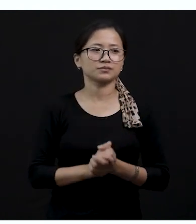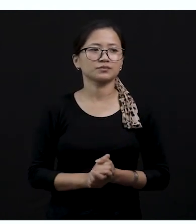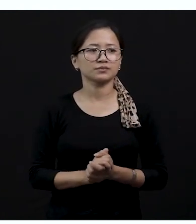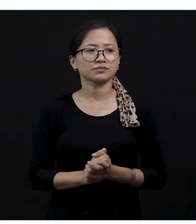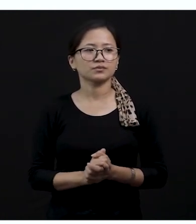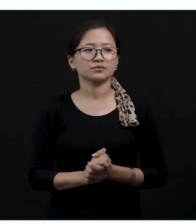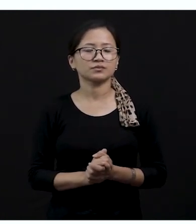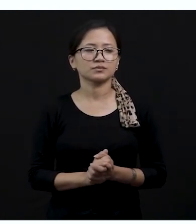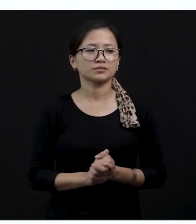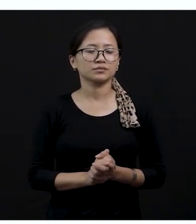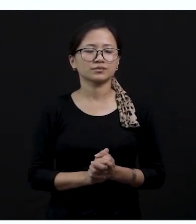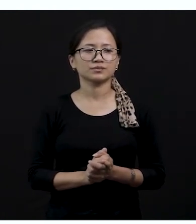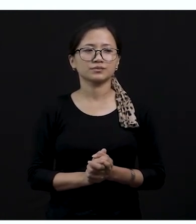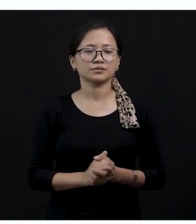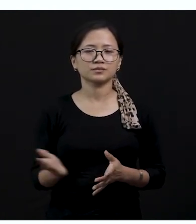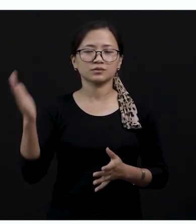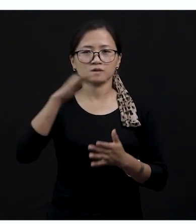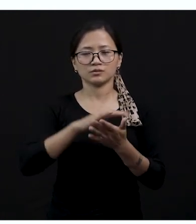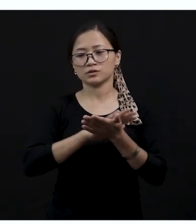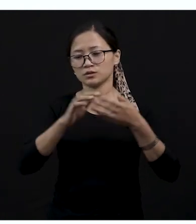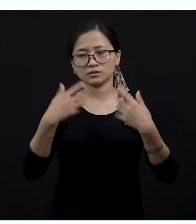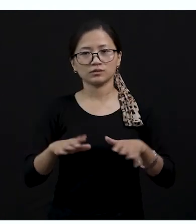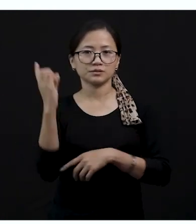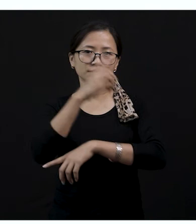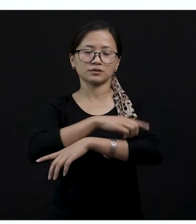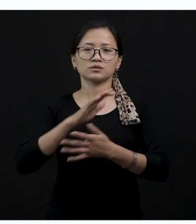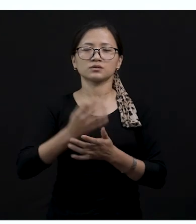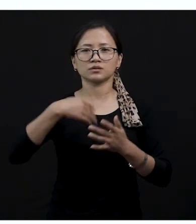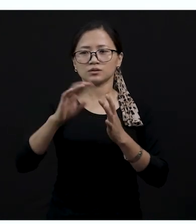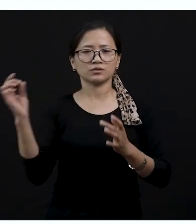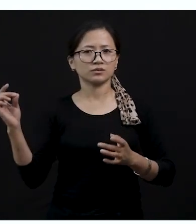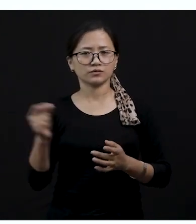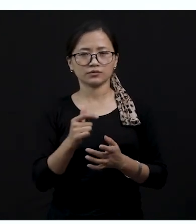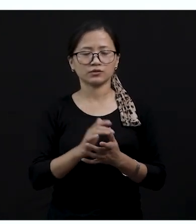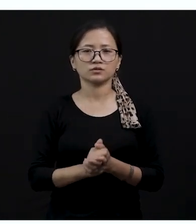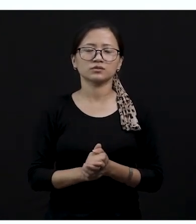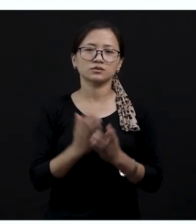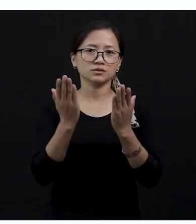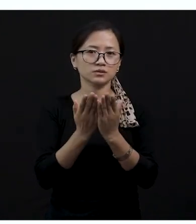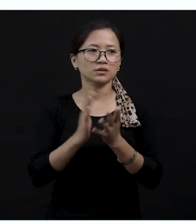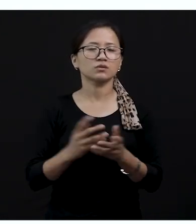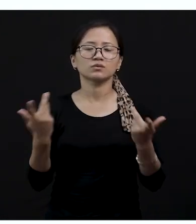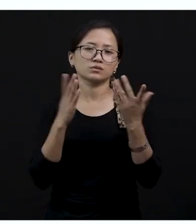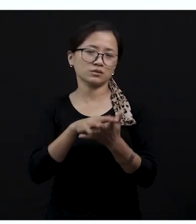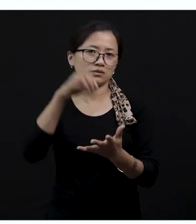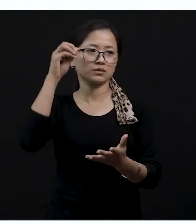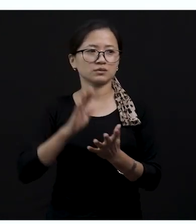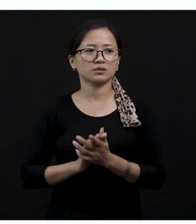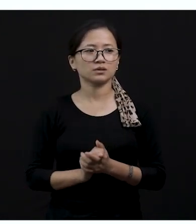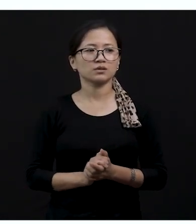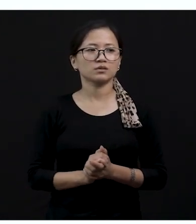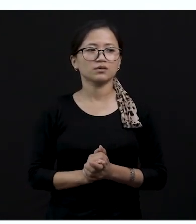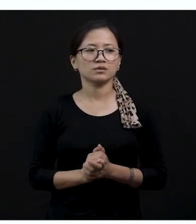you. Now, we have come to the end of today's class. Let's go a quick revision, okay? What did we learn today? So we have